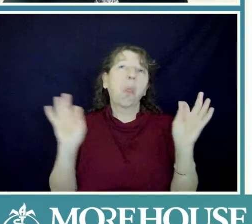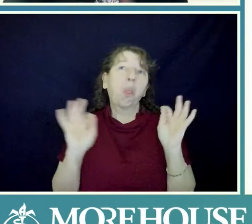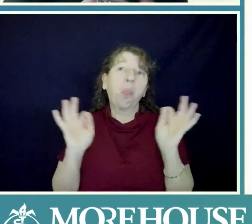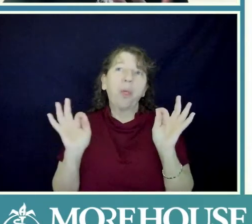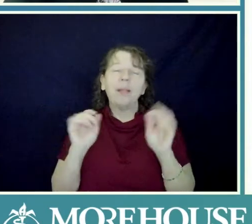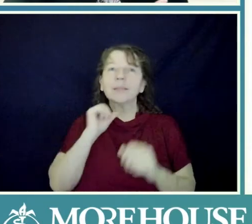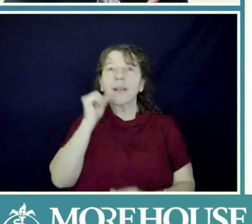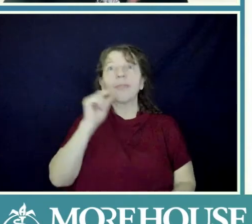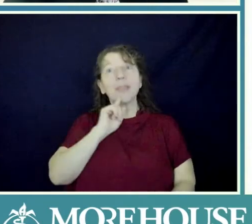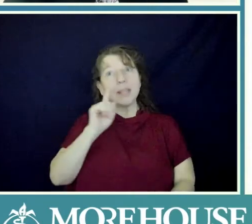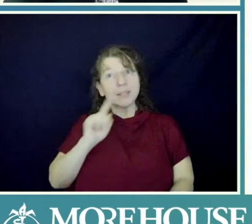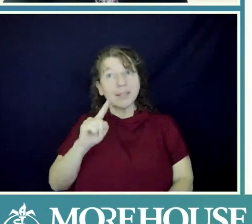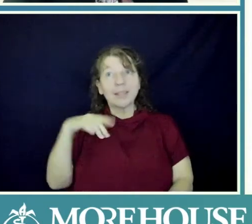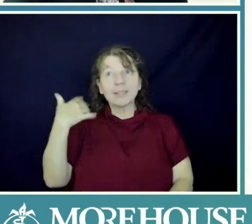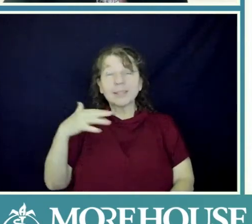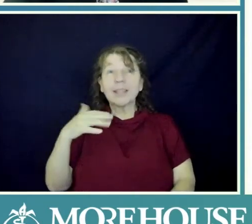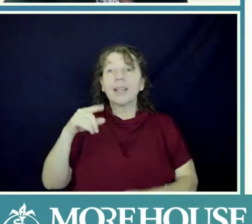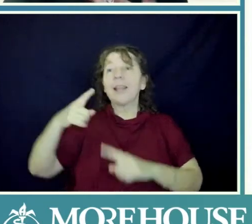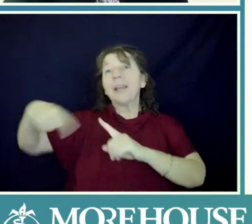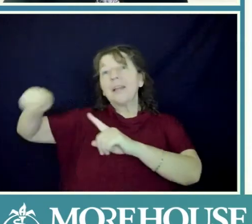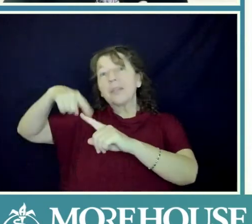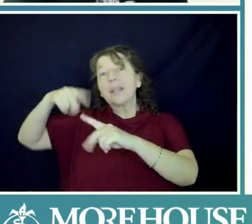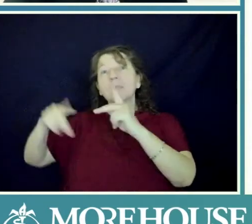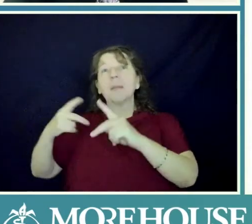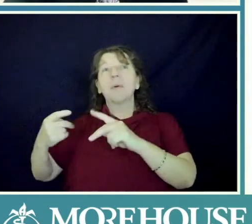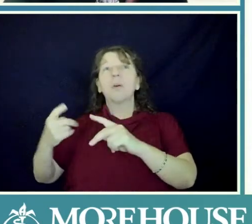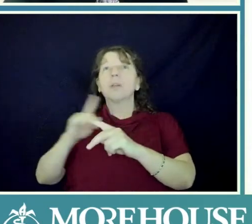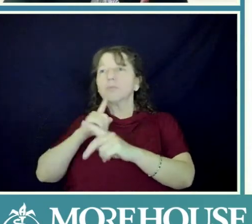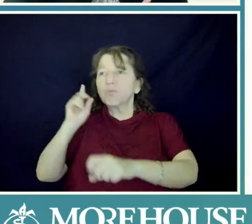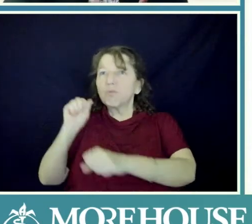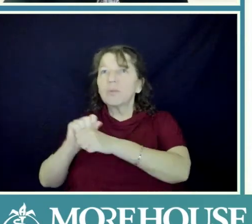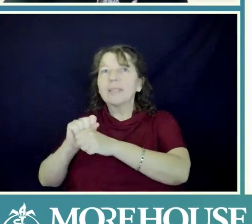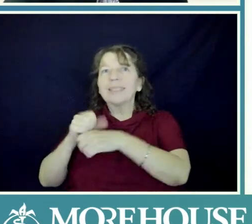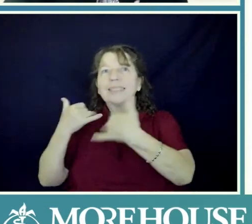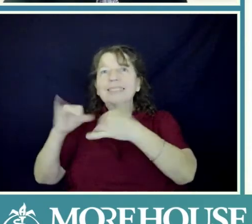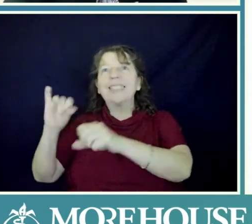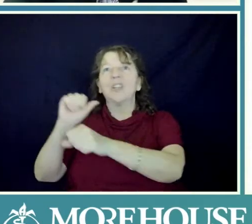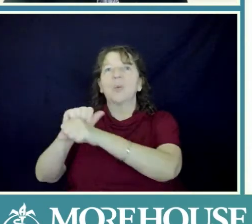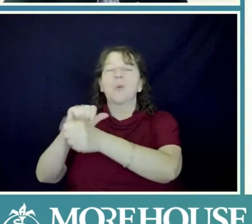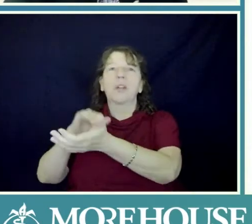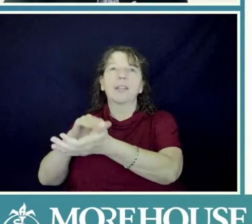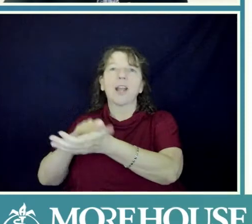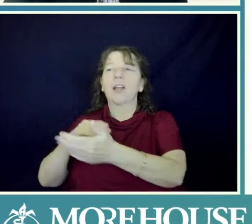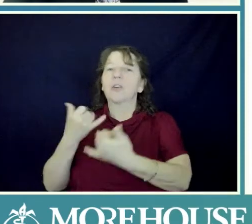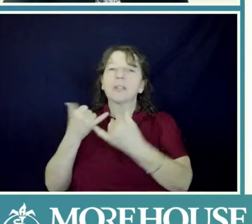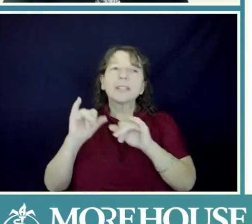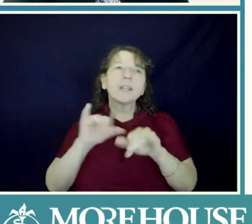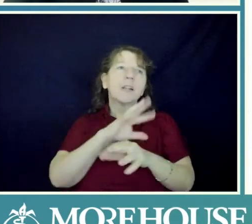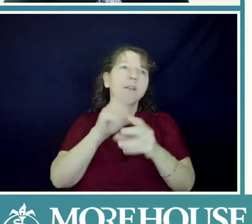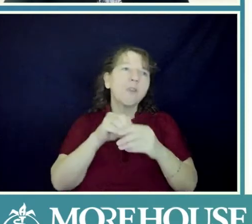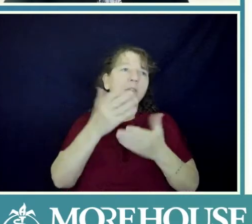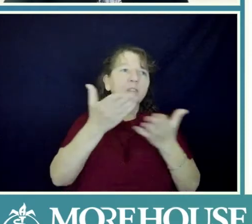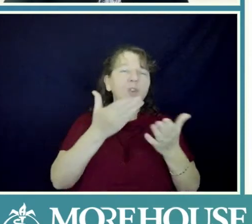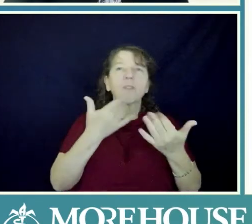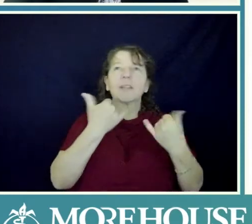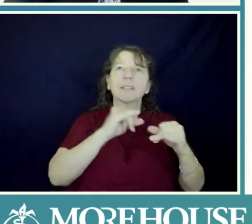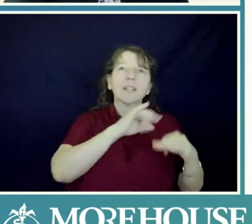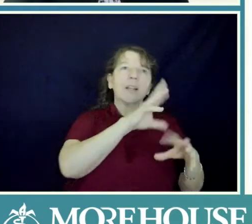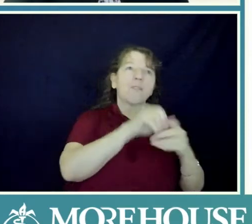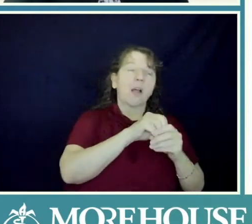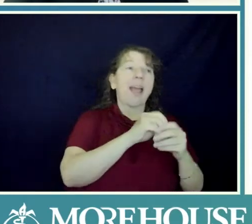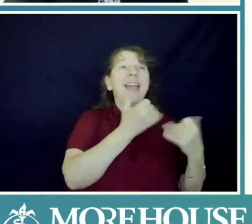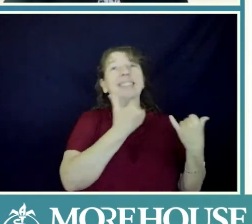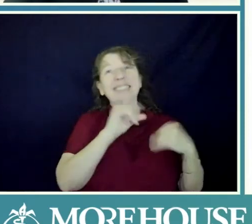are, seeing patients and doing service and participating in this 12-week course. We've also had